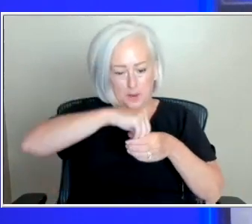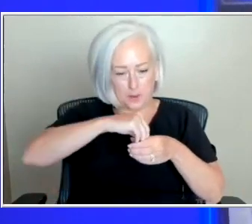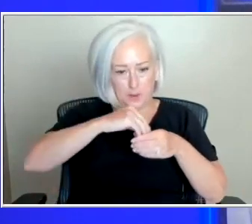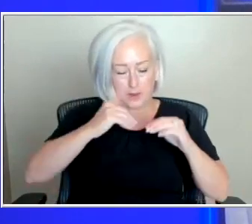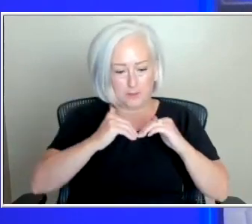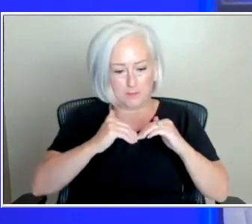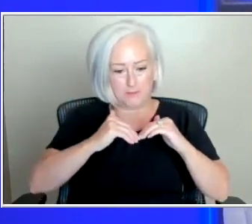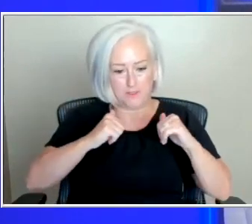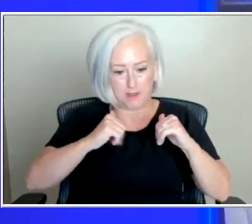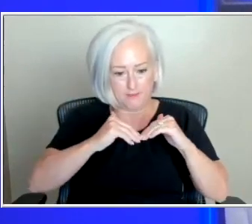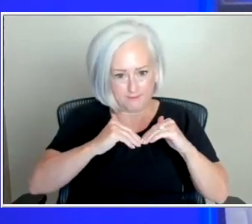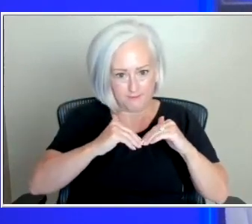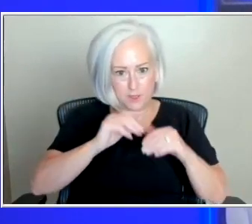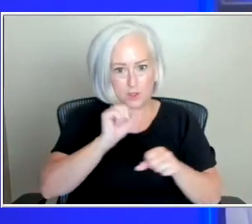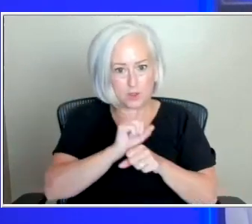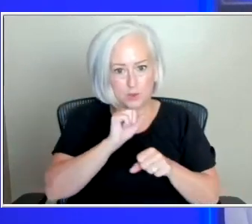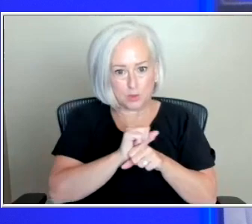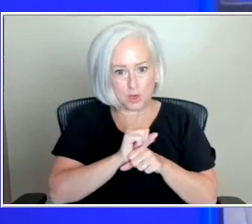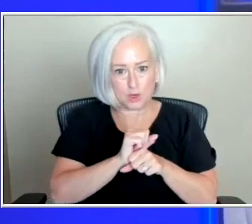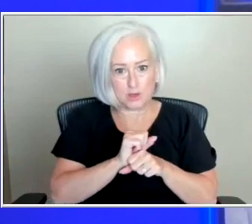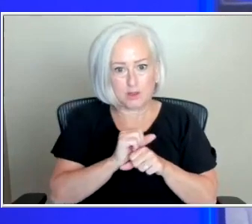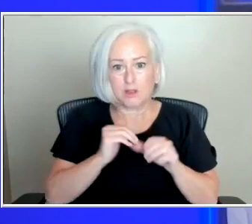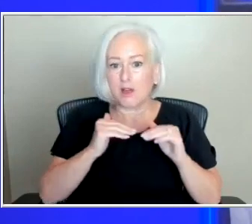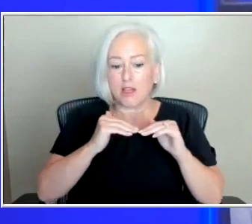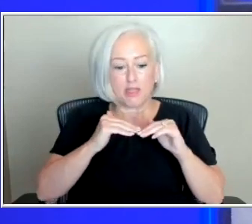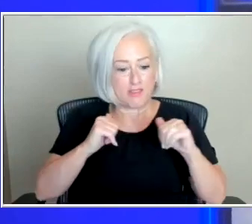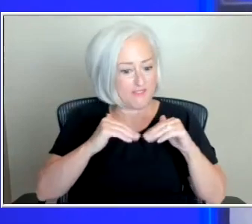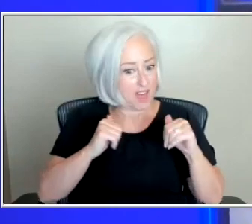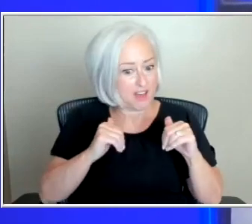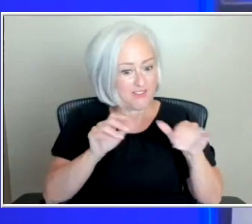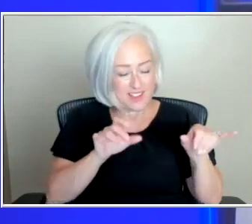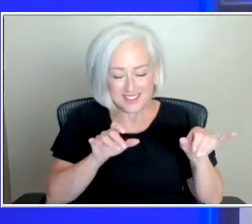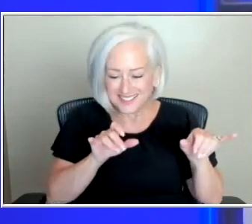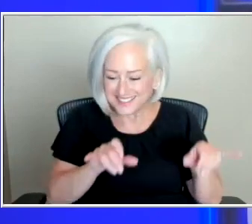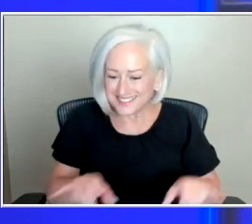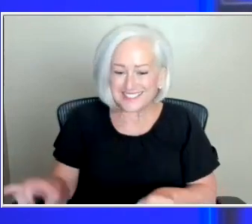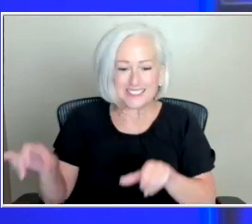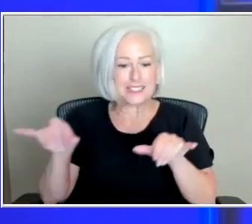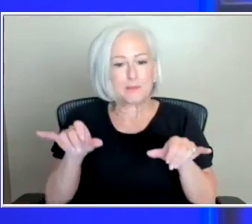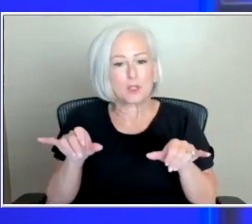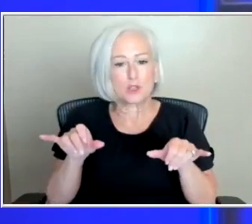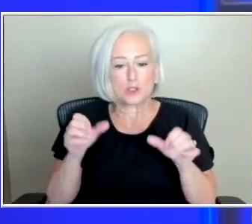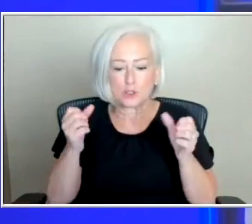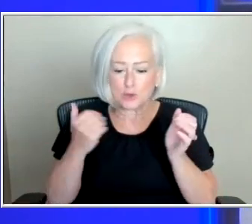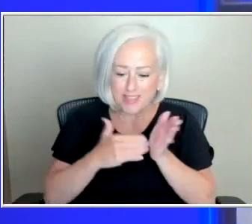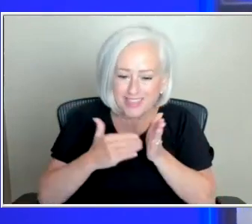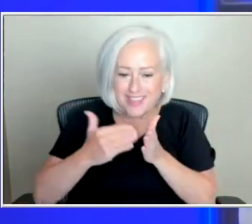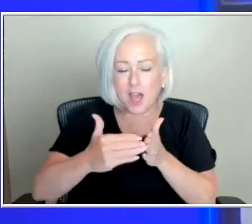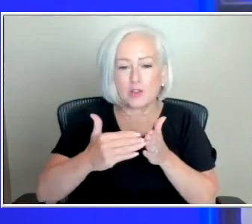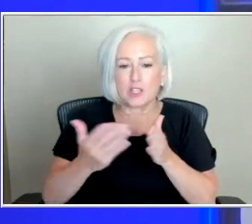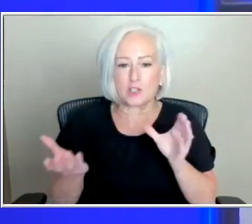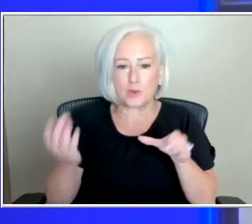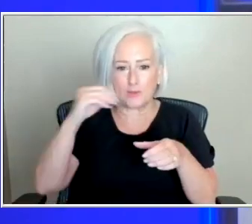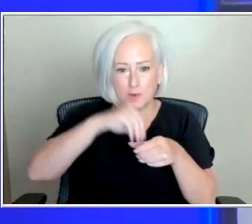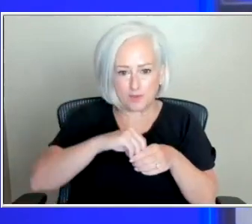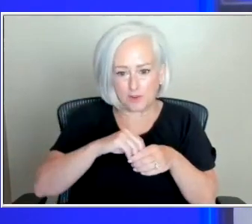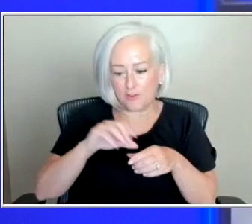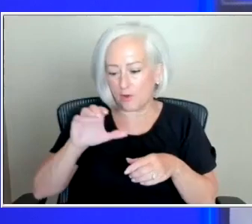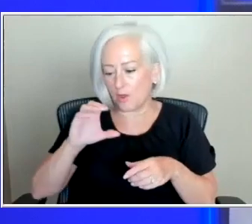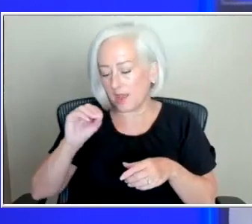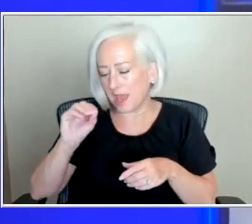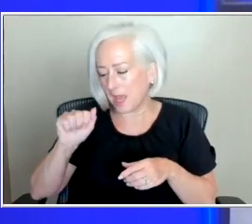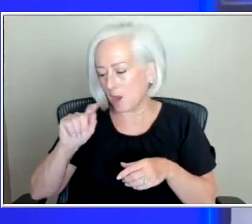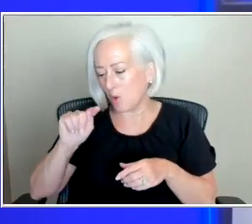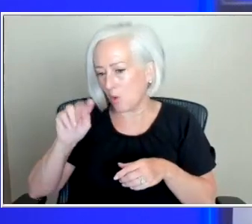the actual valve part, is very, very similar to one that we've put in thousands so far in the aortic position, but it's the continued development of that